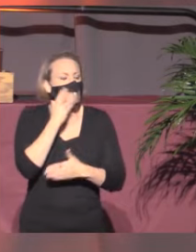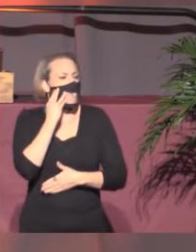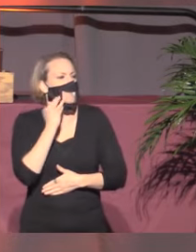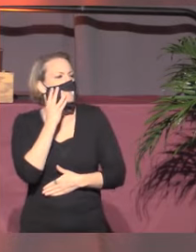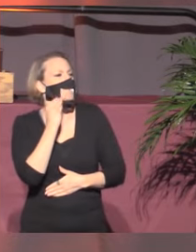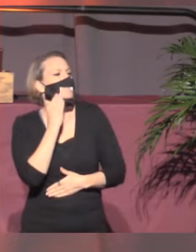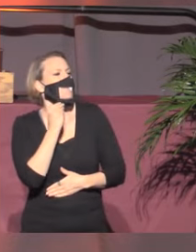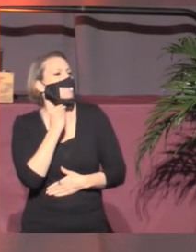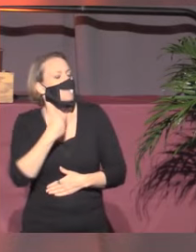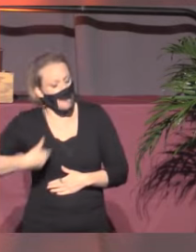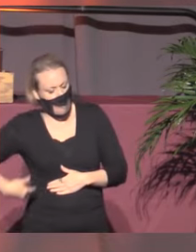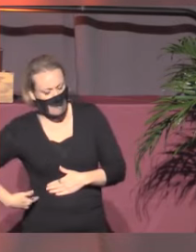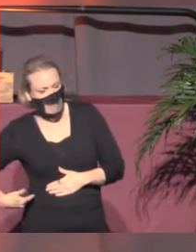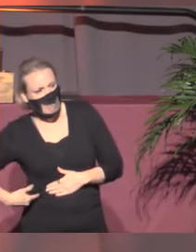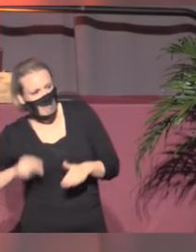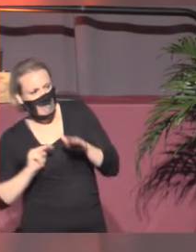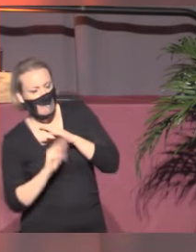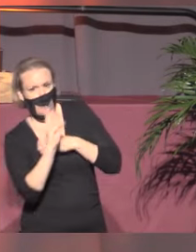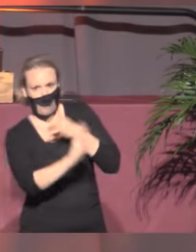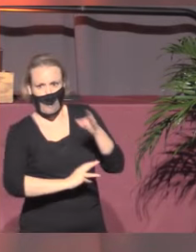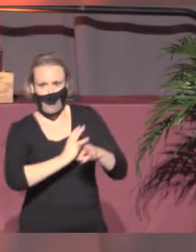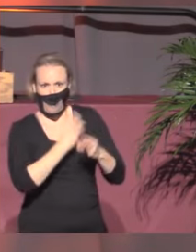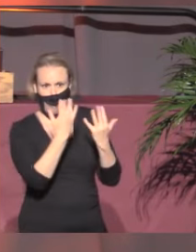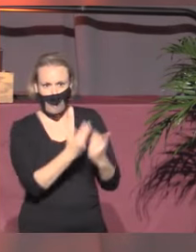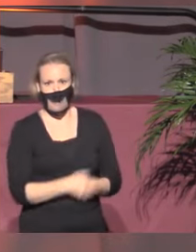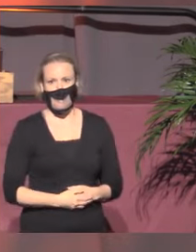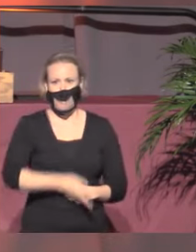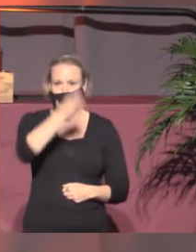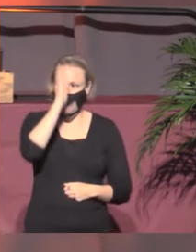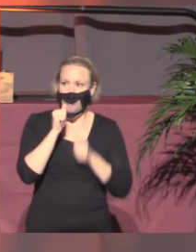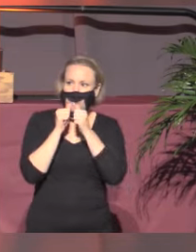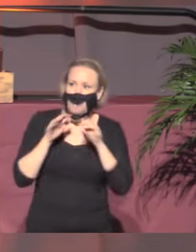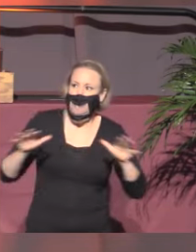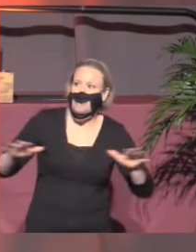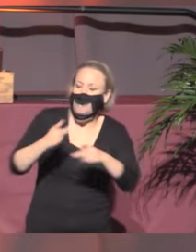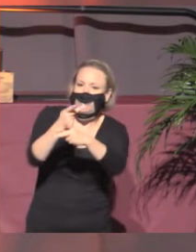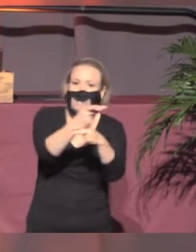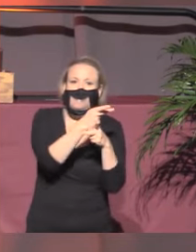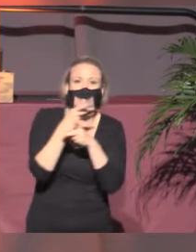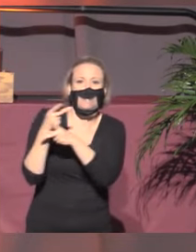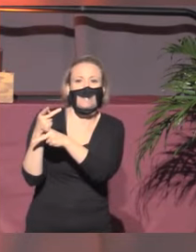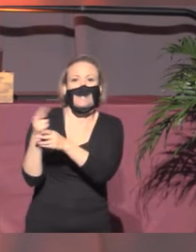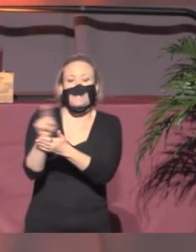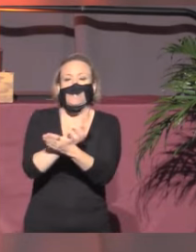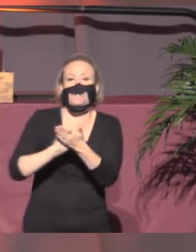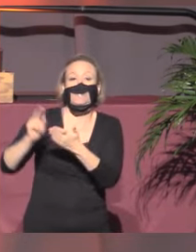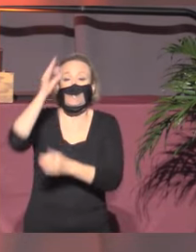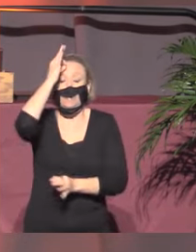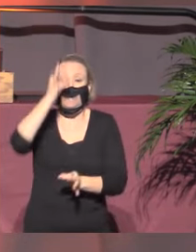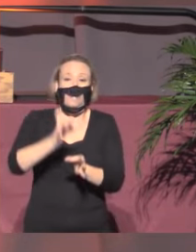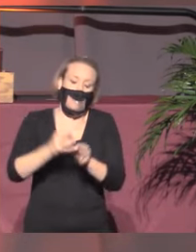world that awaits us. May God bless you and keep you. May God's holy face shine upon you and